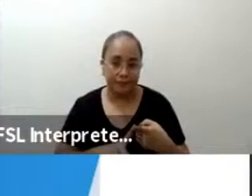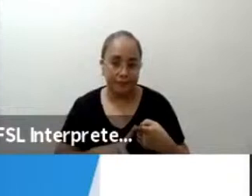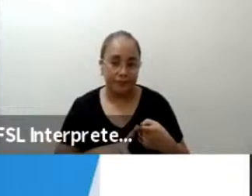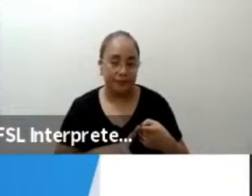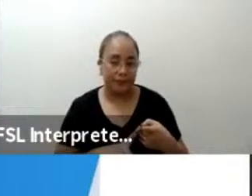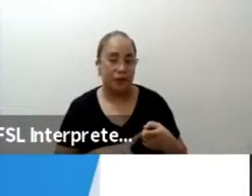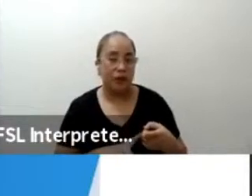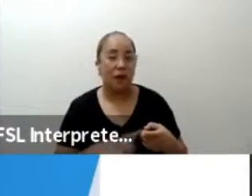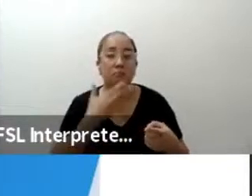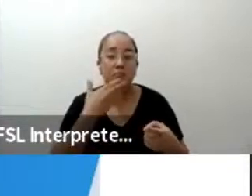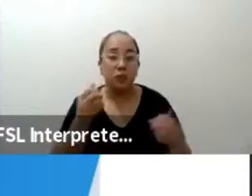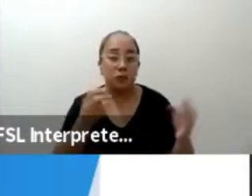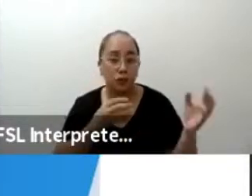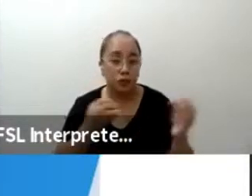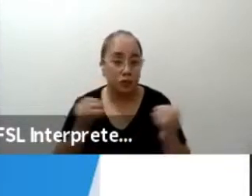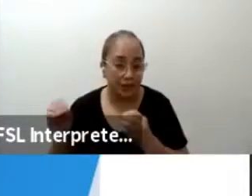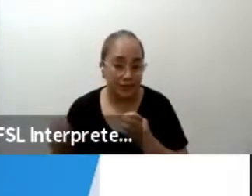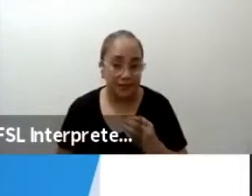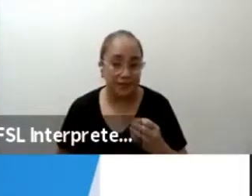We're the best organized.